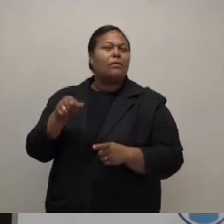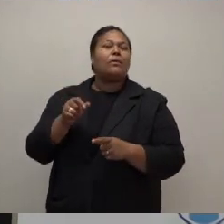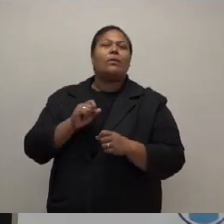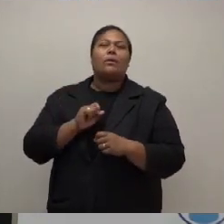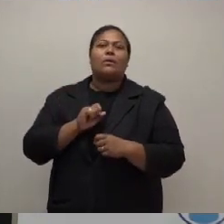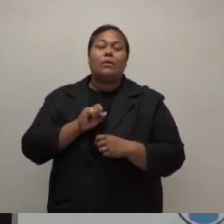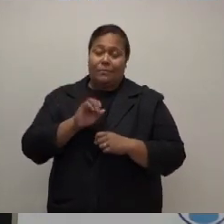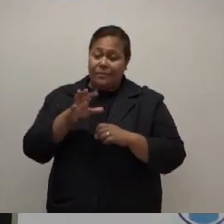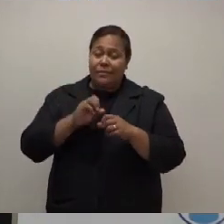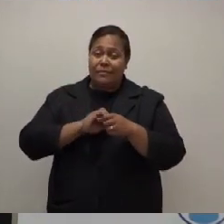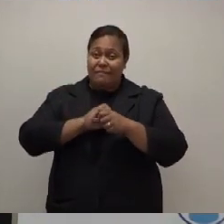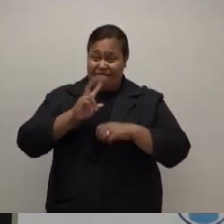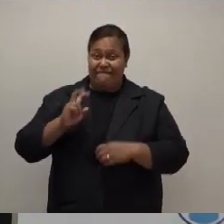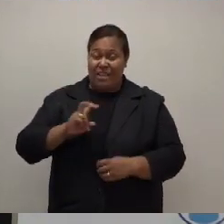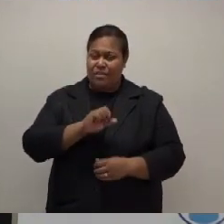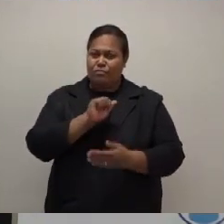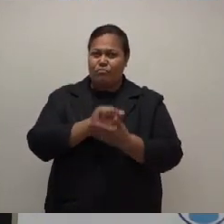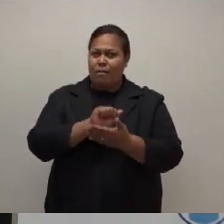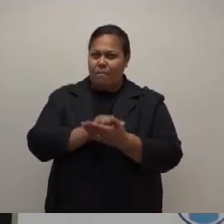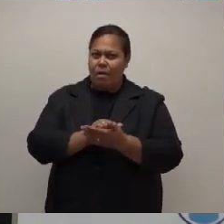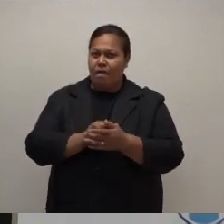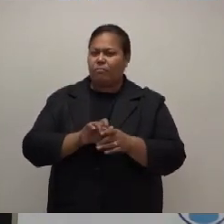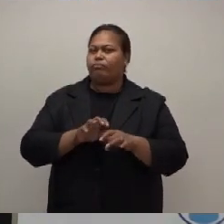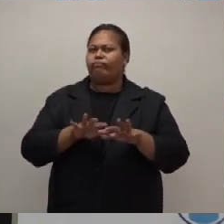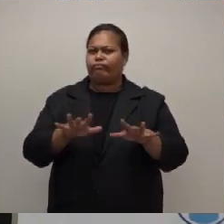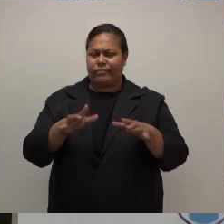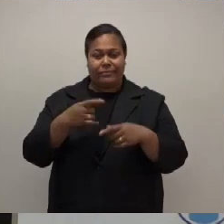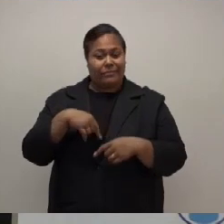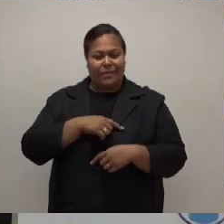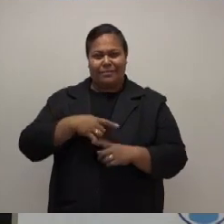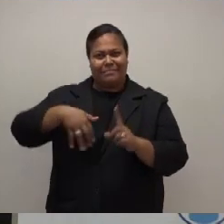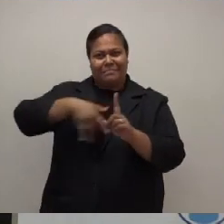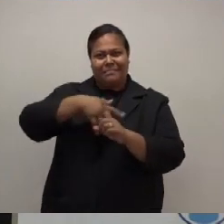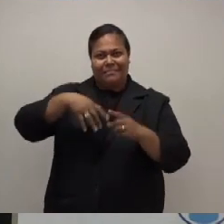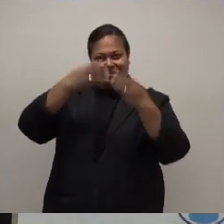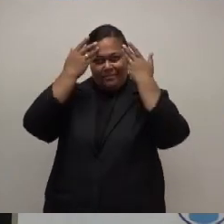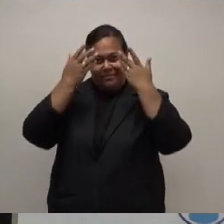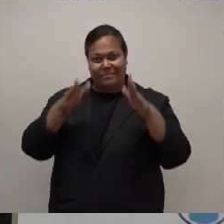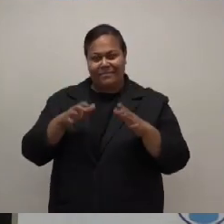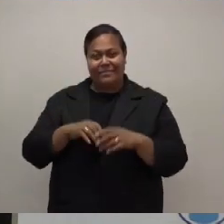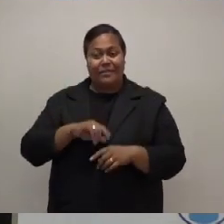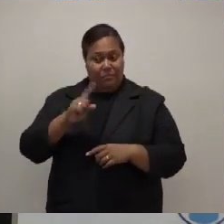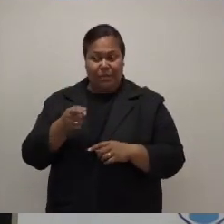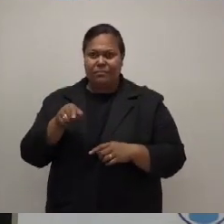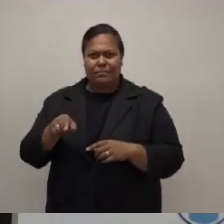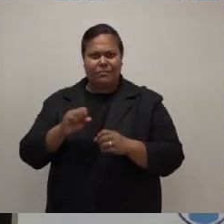the knowns. And what we do know is constantly evolving.